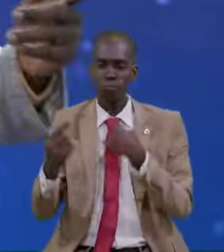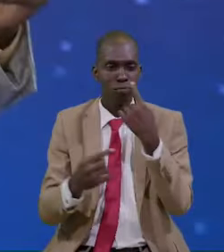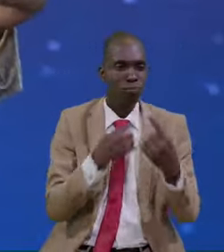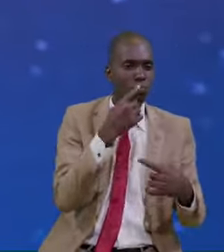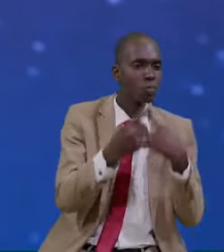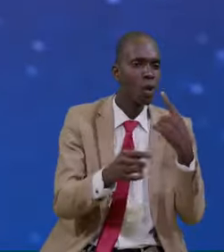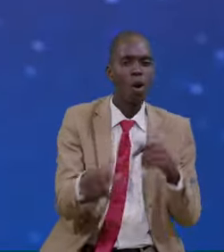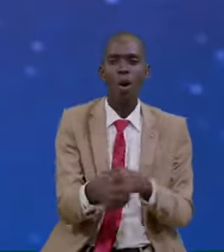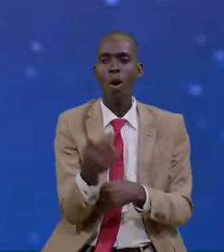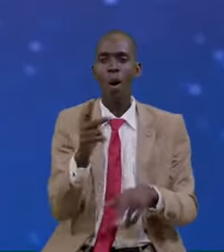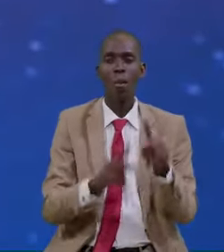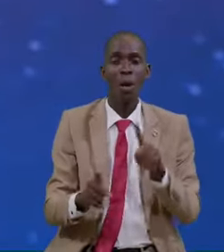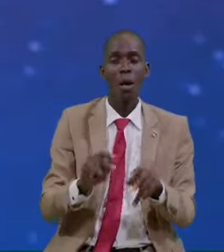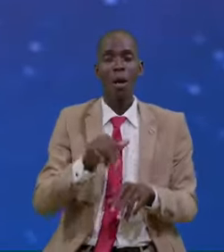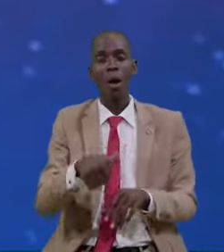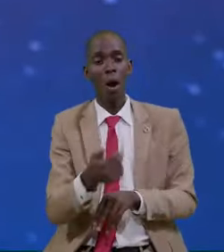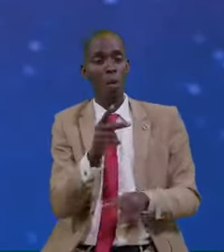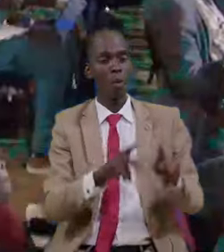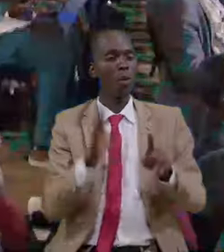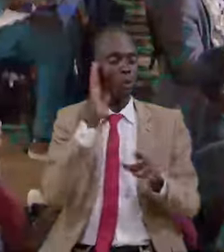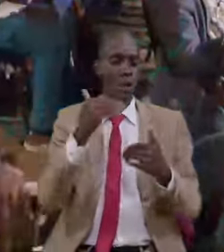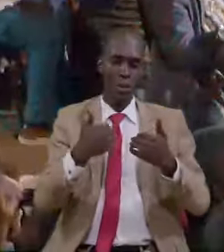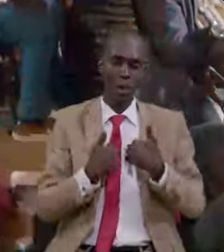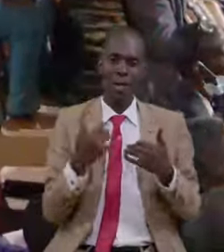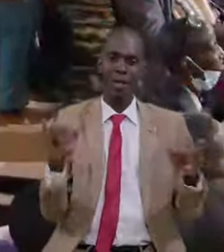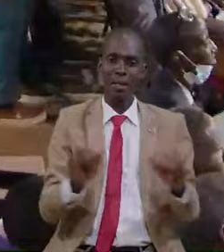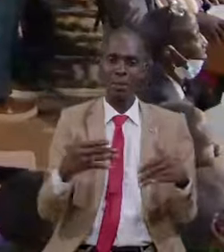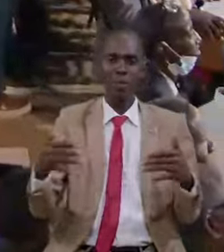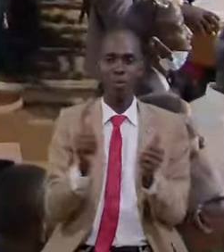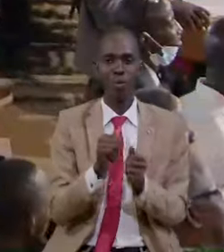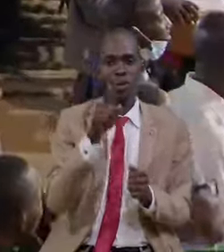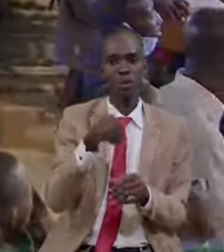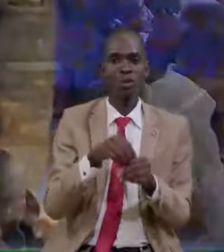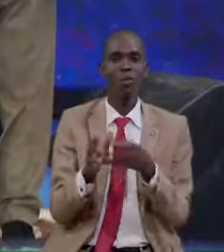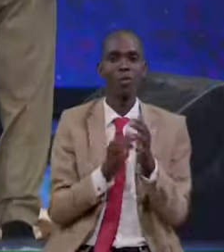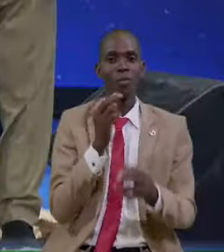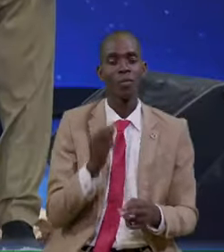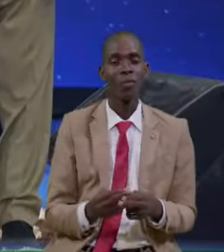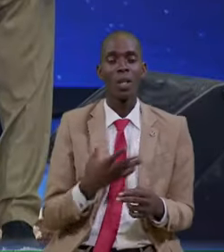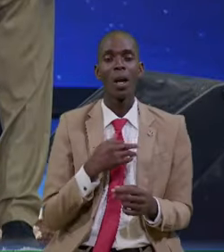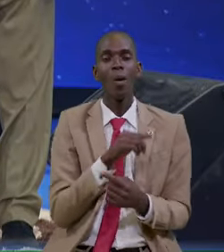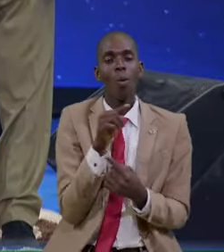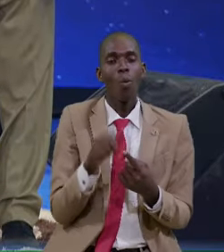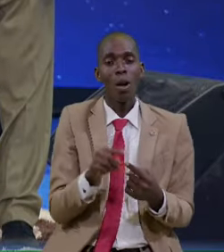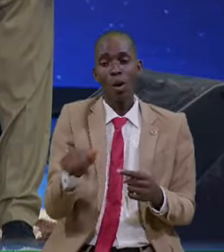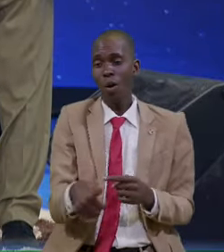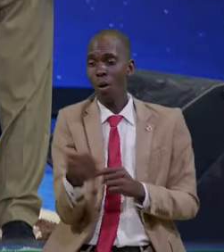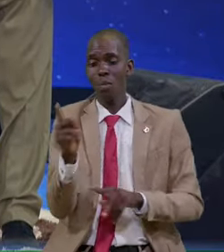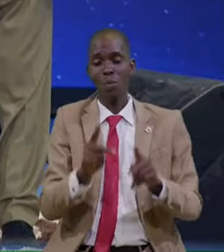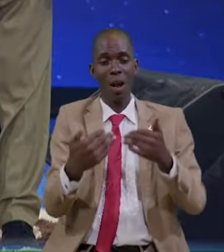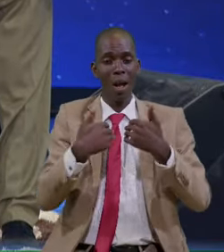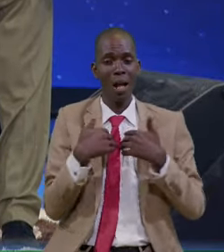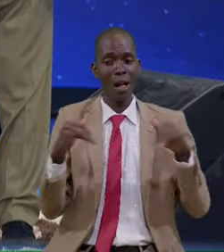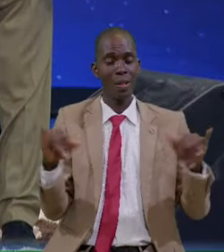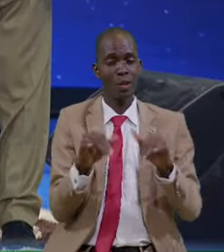others, they will have what you have. And when they have what you have,